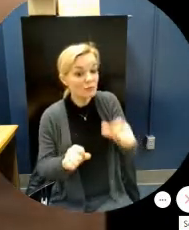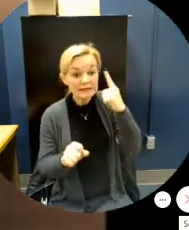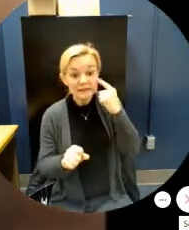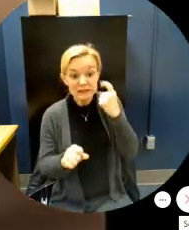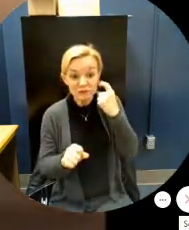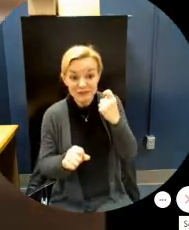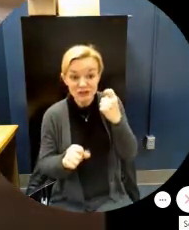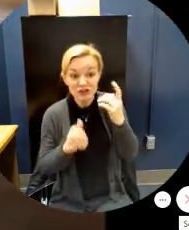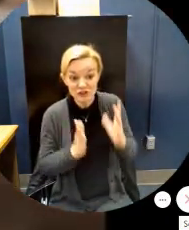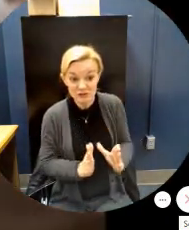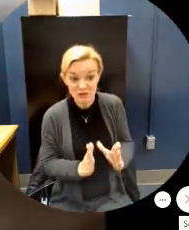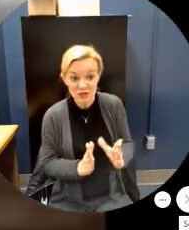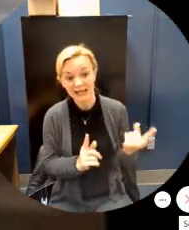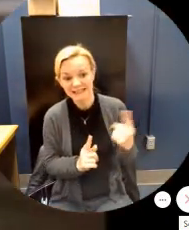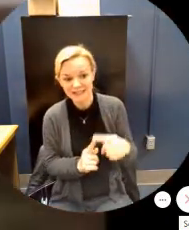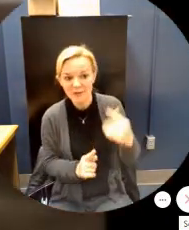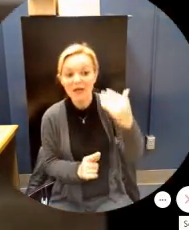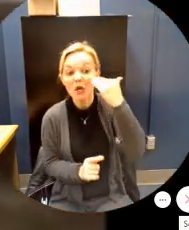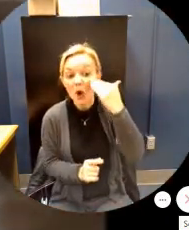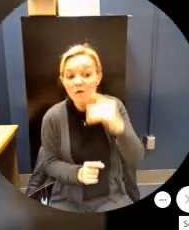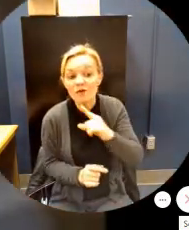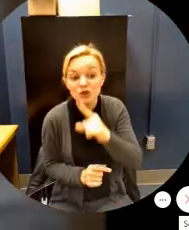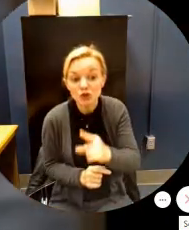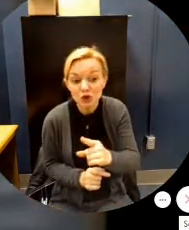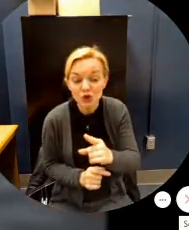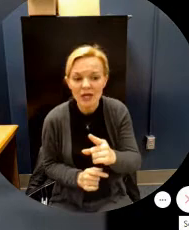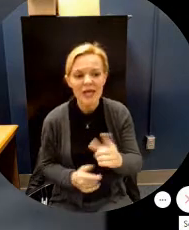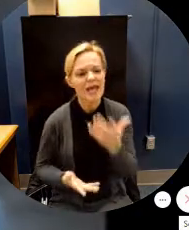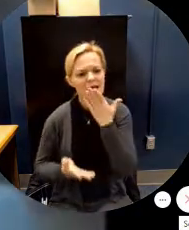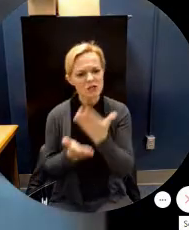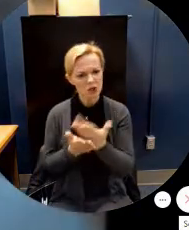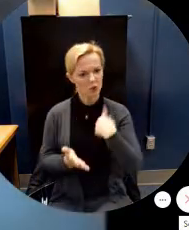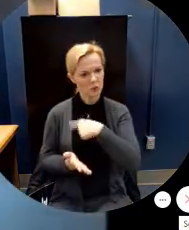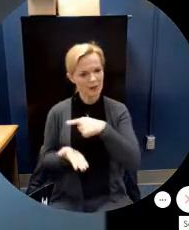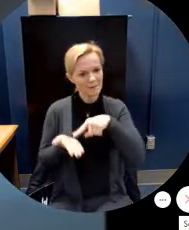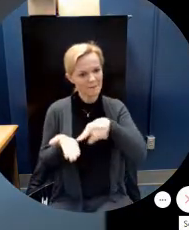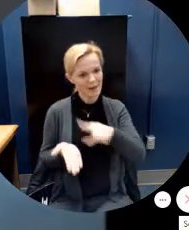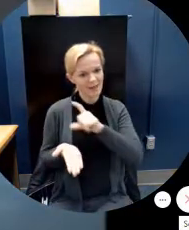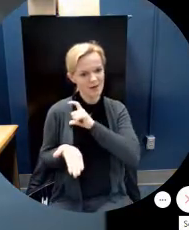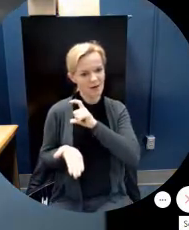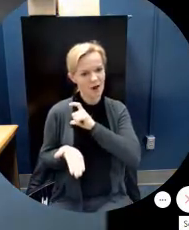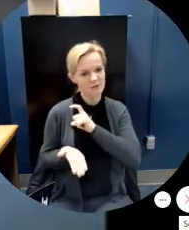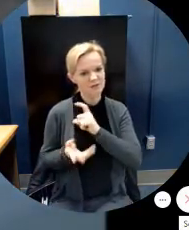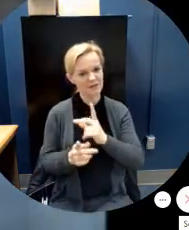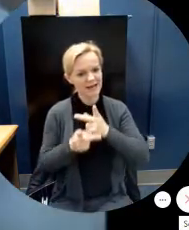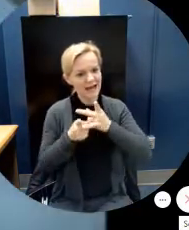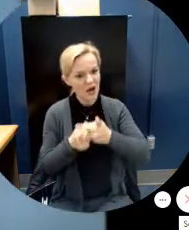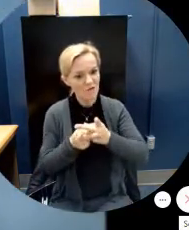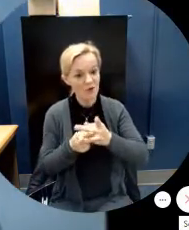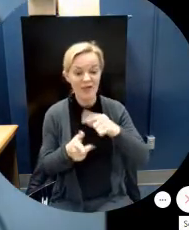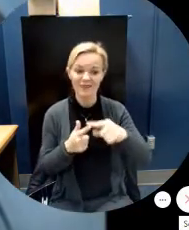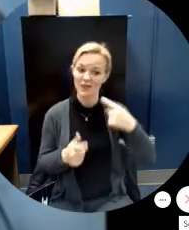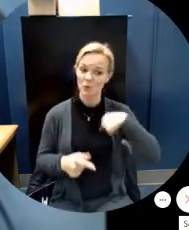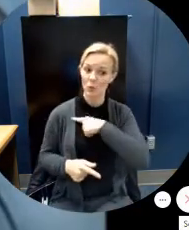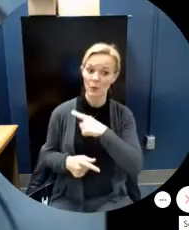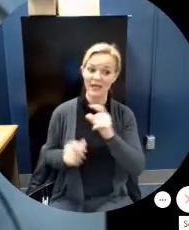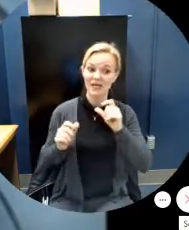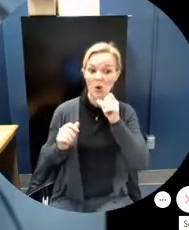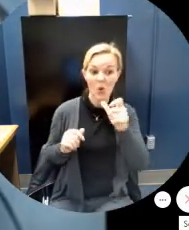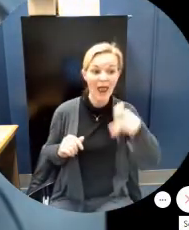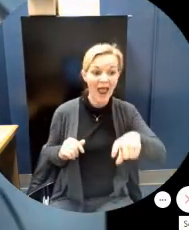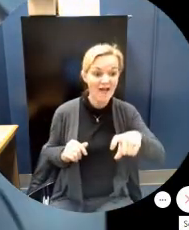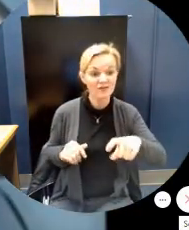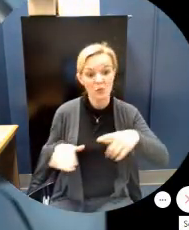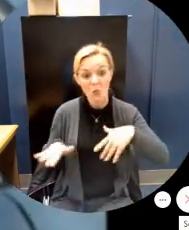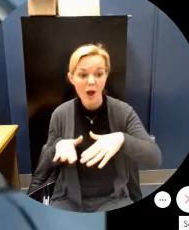suspicious, it's good to remember that we're paying them to be that way, so that we don't have to. It's the high and sometimes deadly price